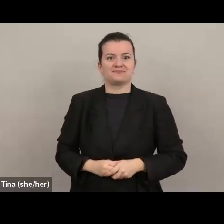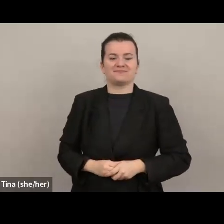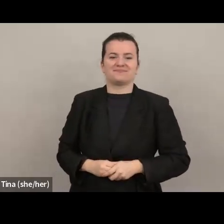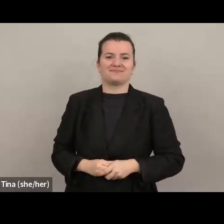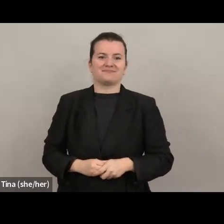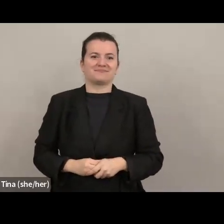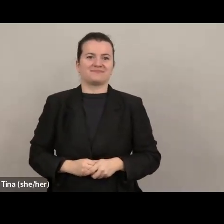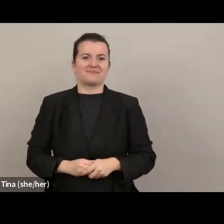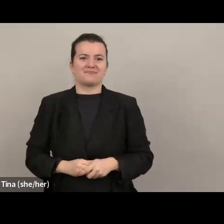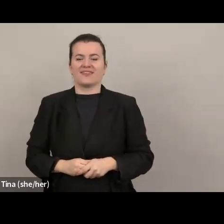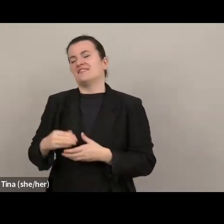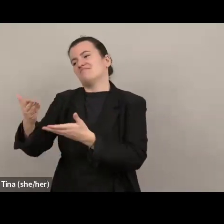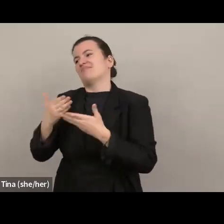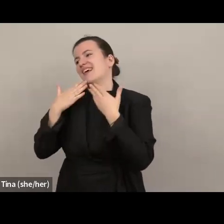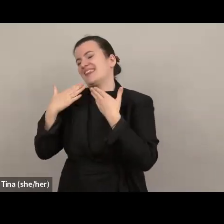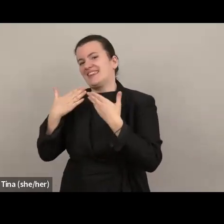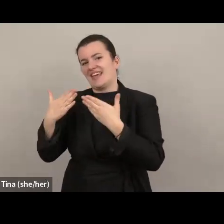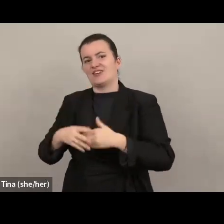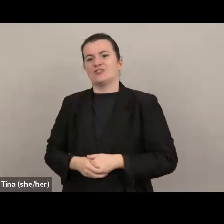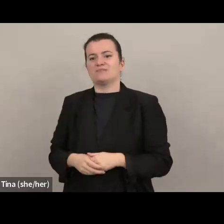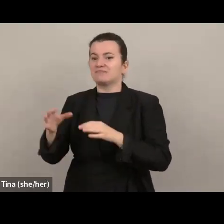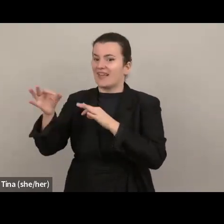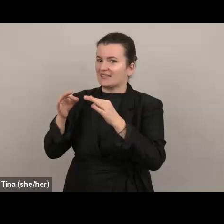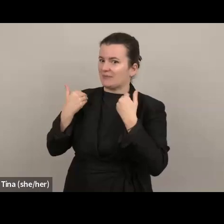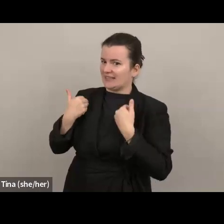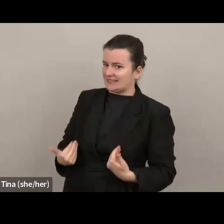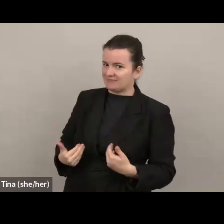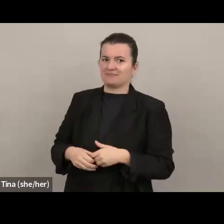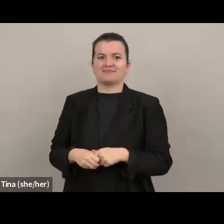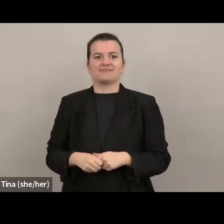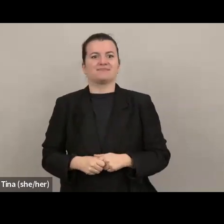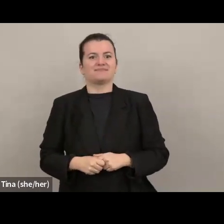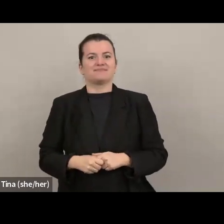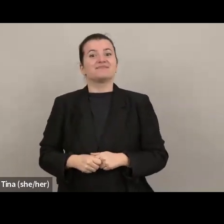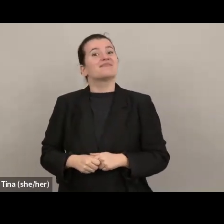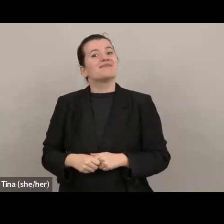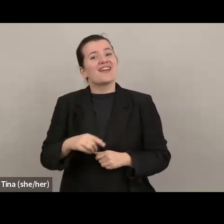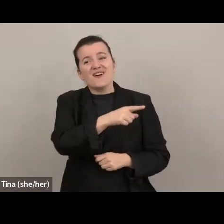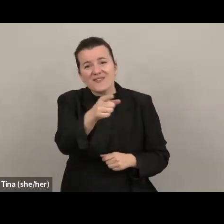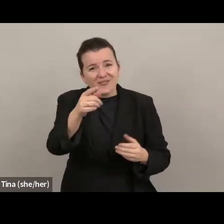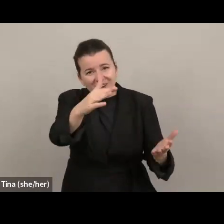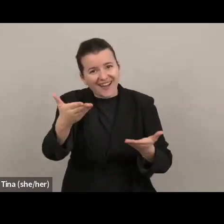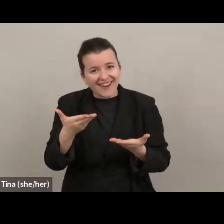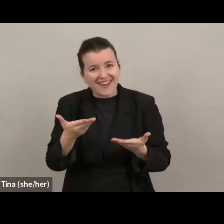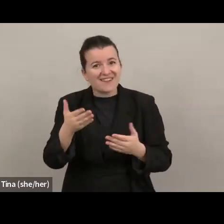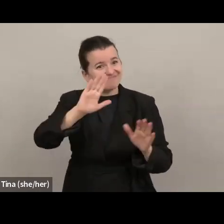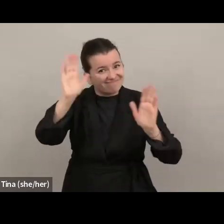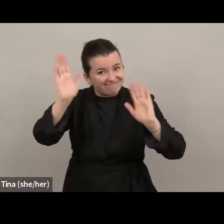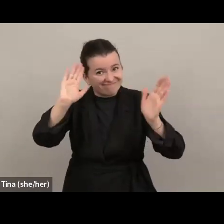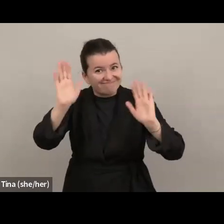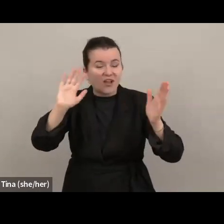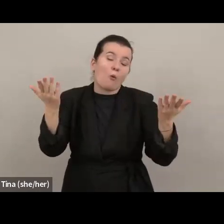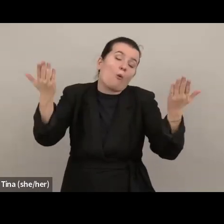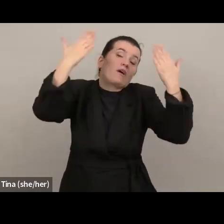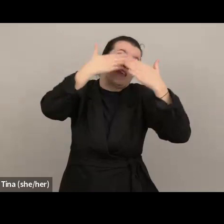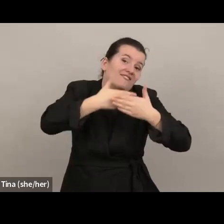Thank you very much, Zuki, for that introduction. Welcome, good afternoon and good evening, everyone. I'm thrilled to